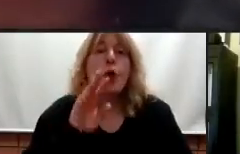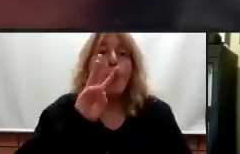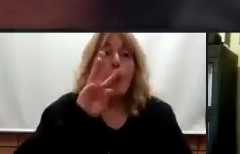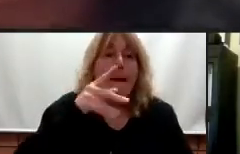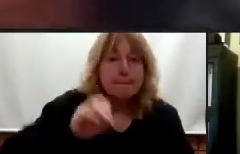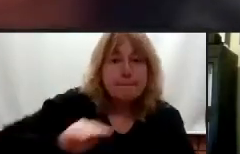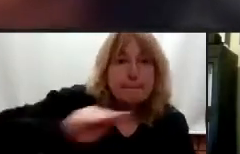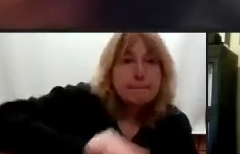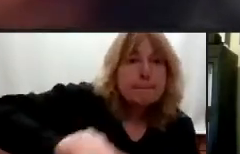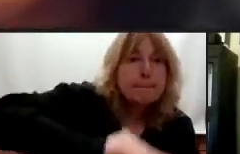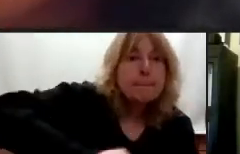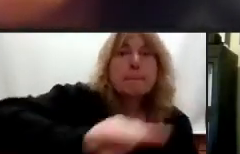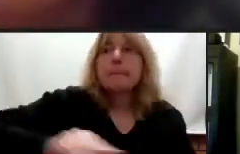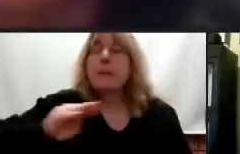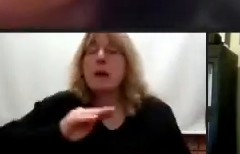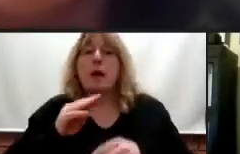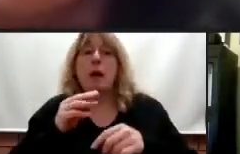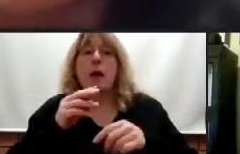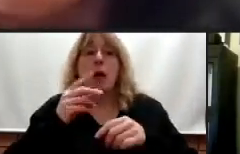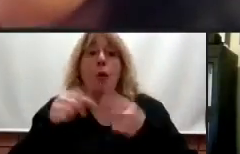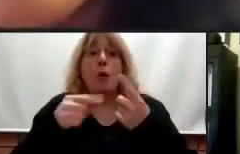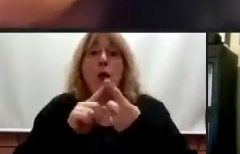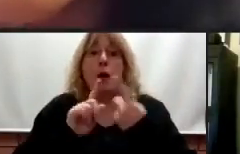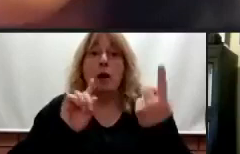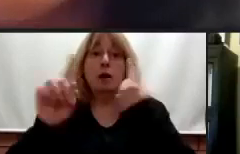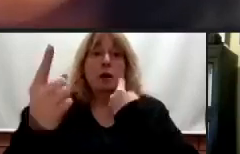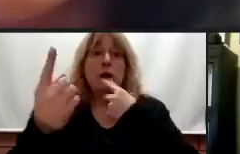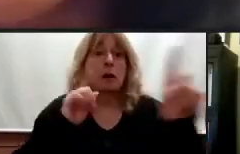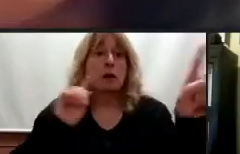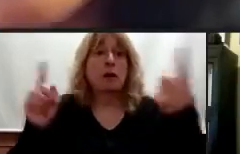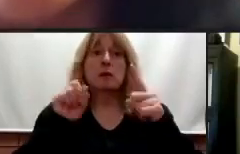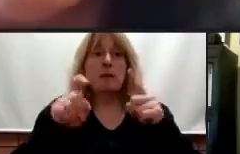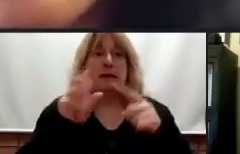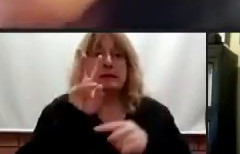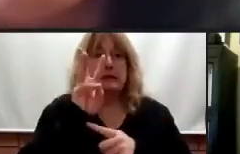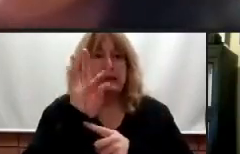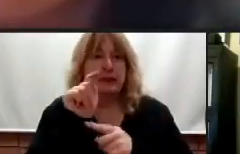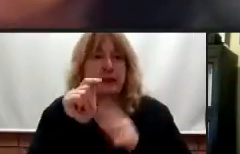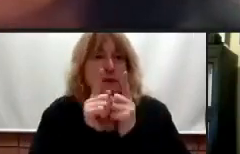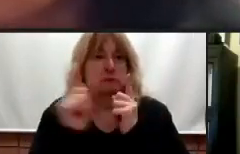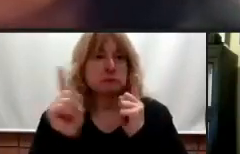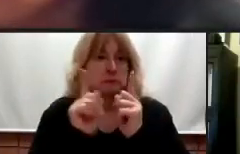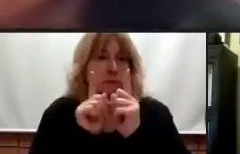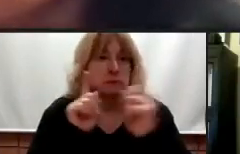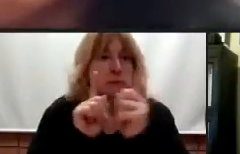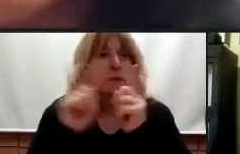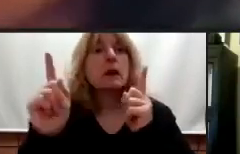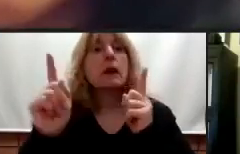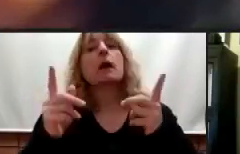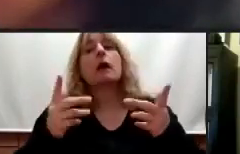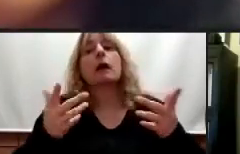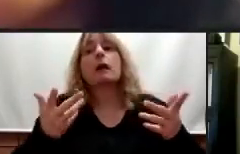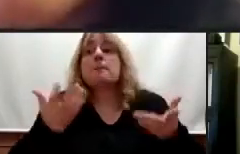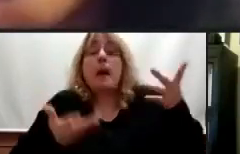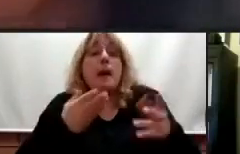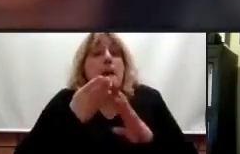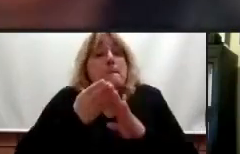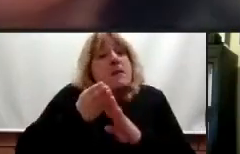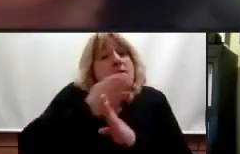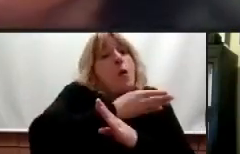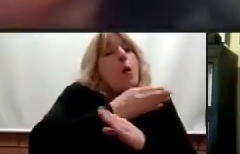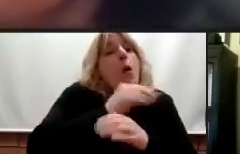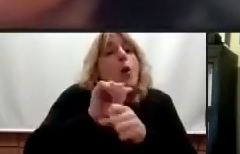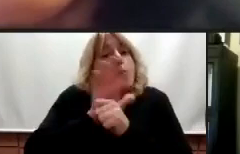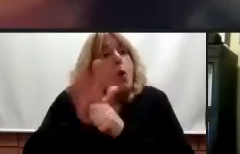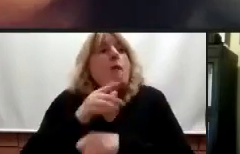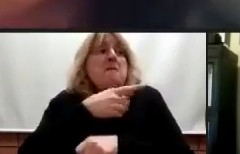For all of our classrooms, we did the same thing. So where you may have a class pre-COVID that may accommodate